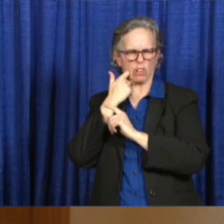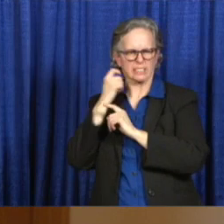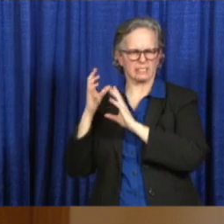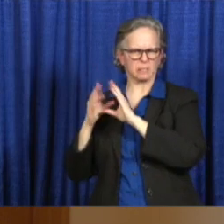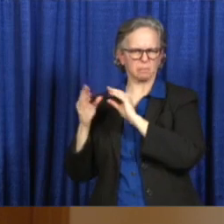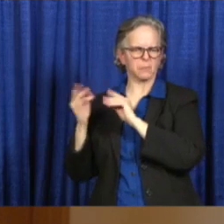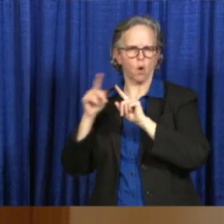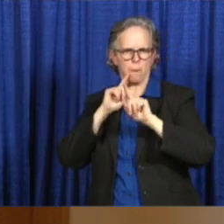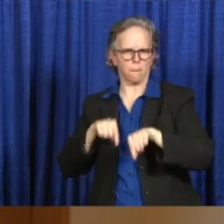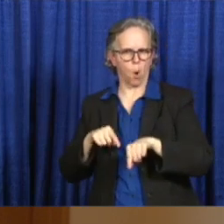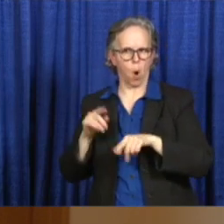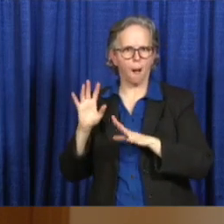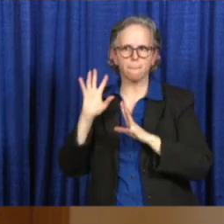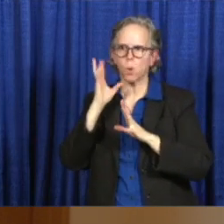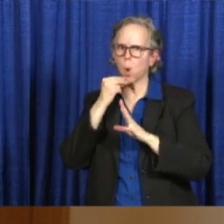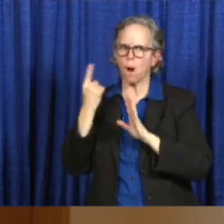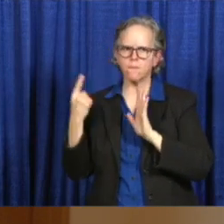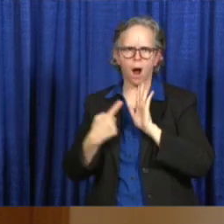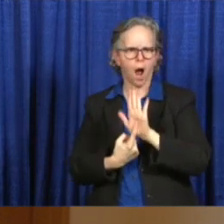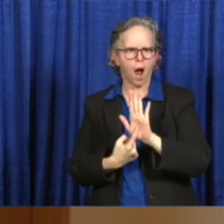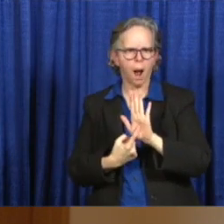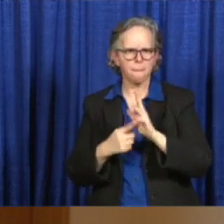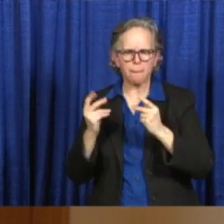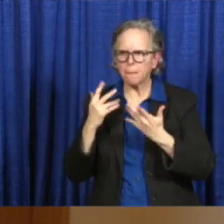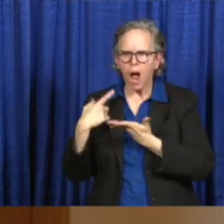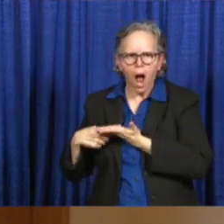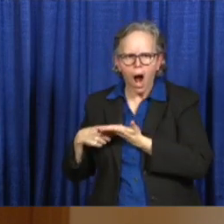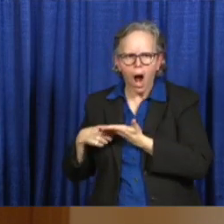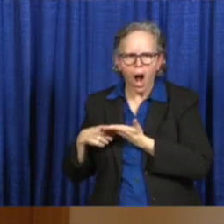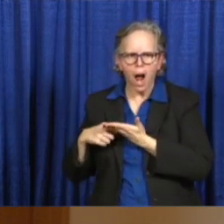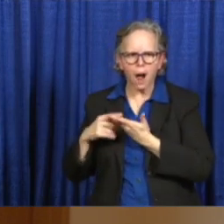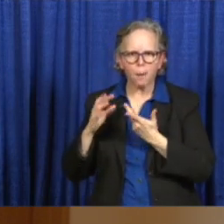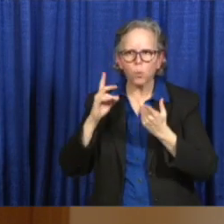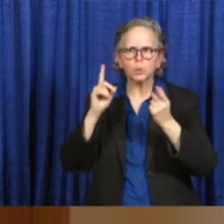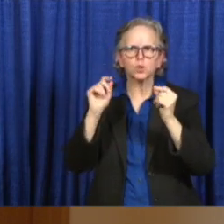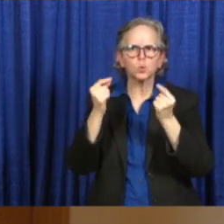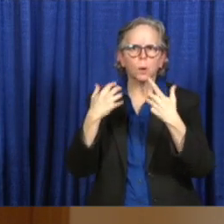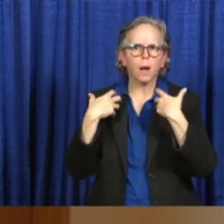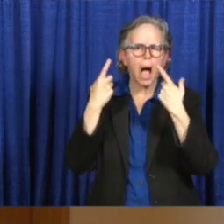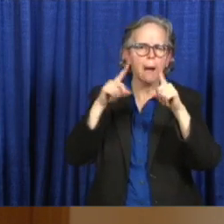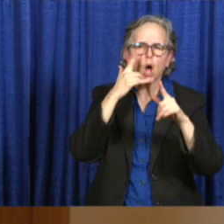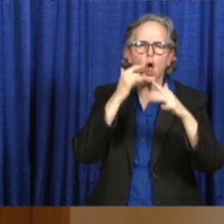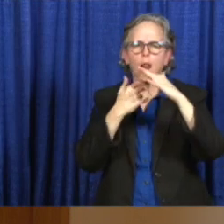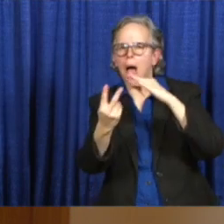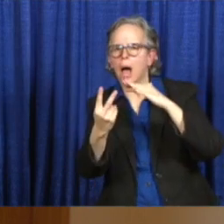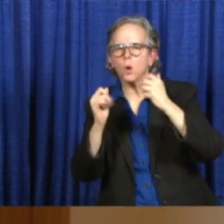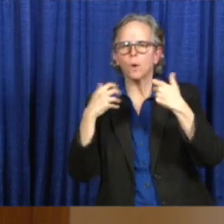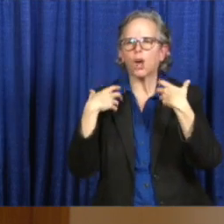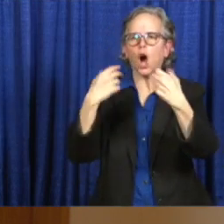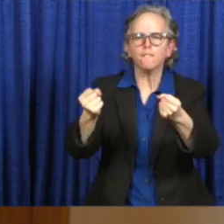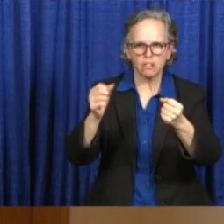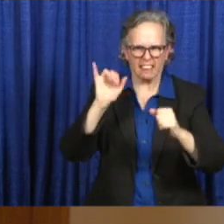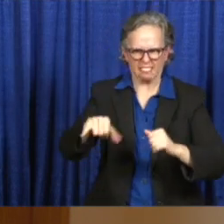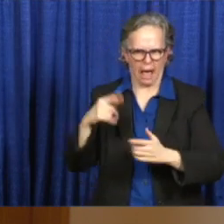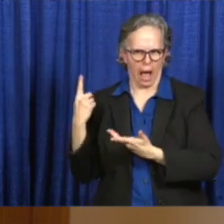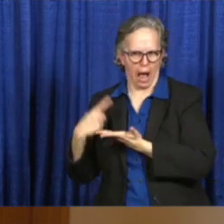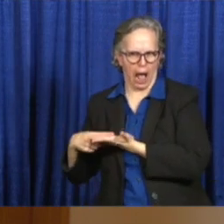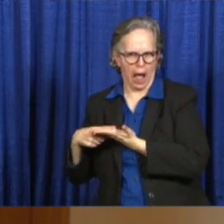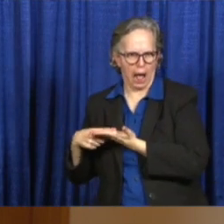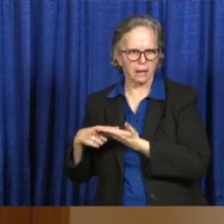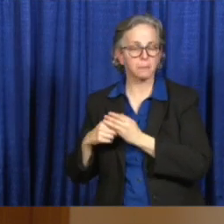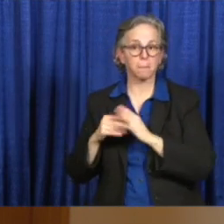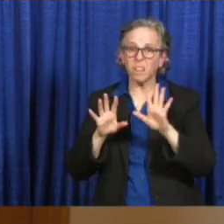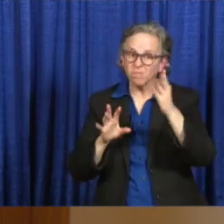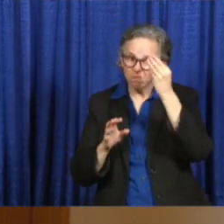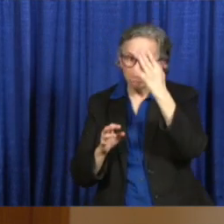on that exit strategy or recovery. But I have to say, to be very realistic